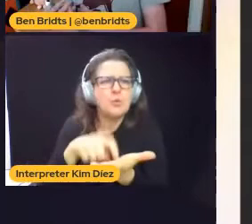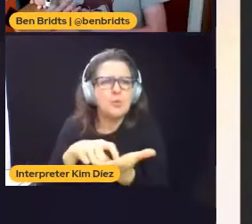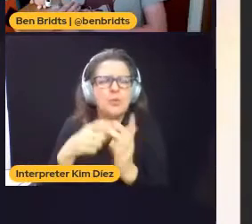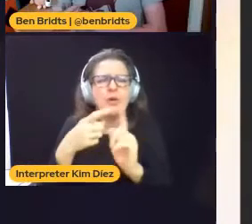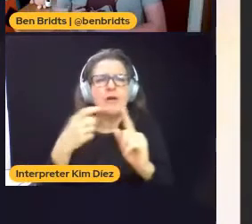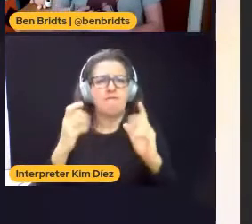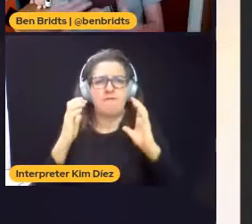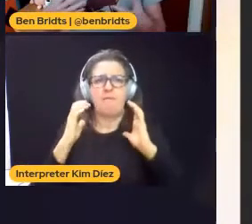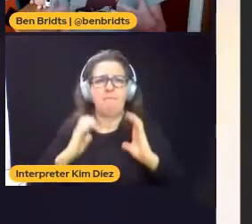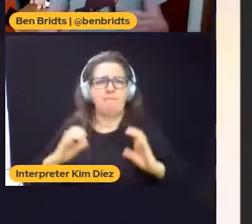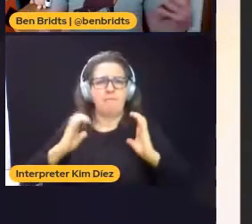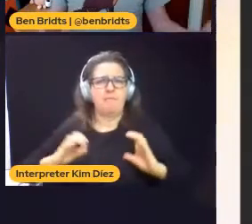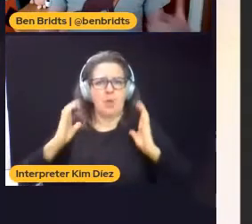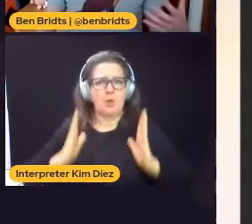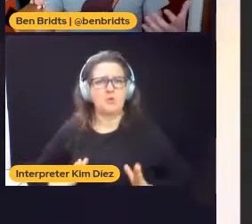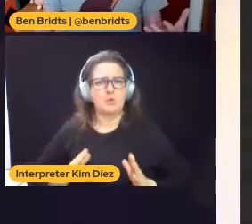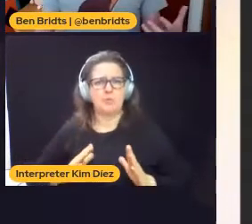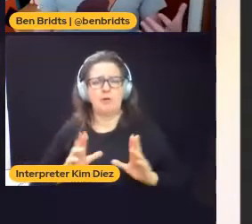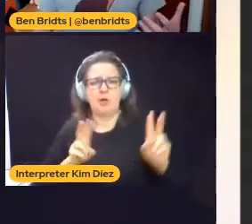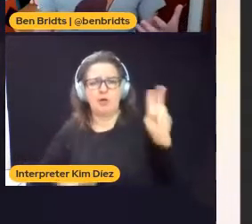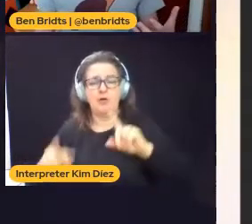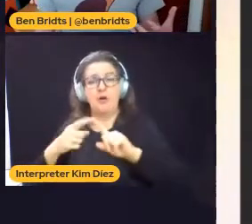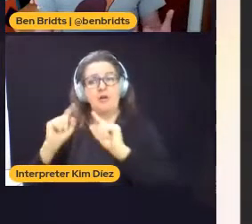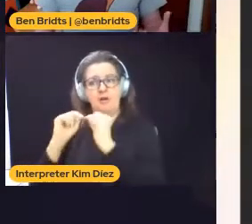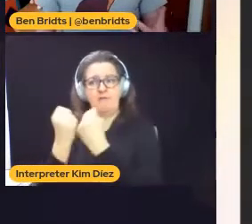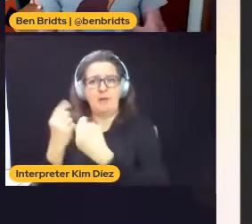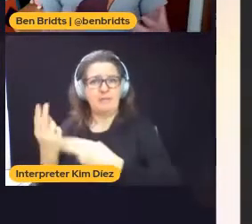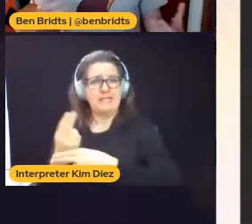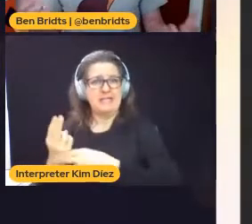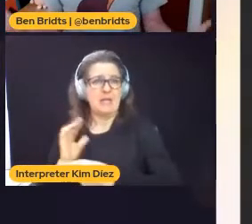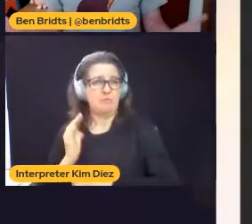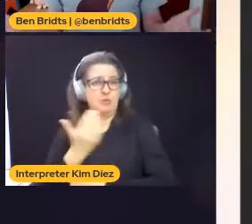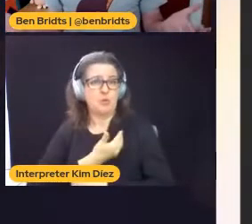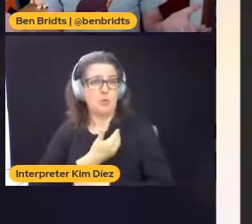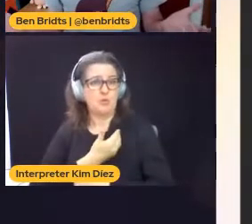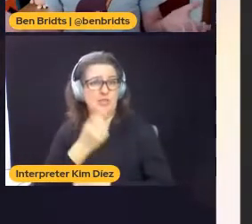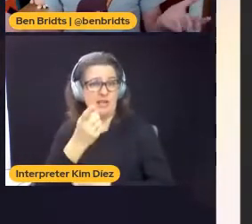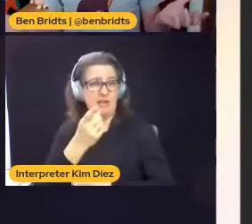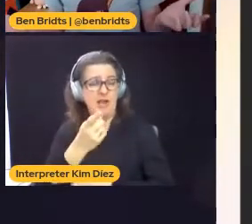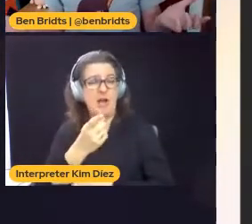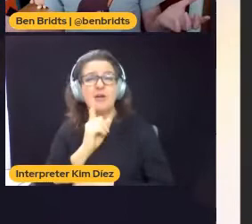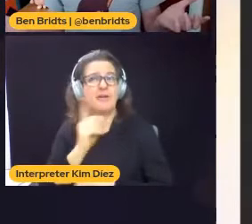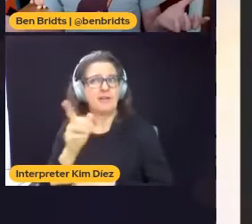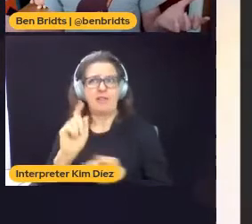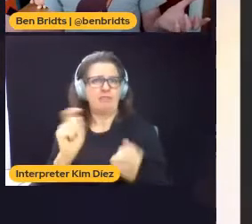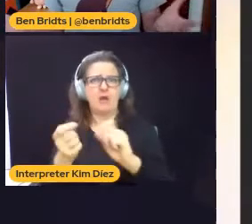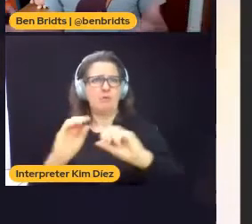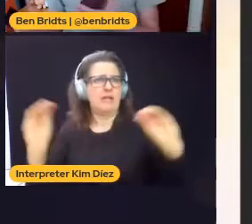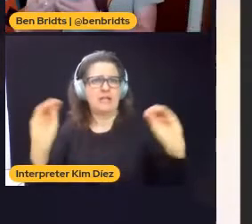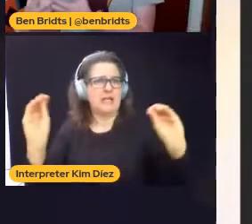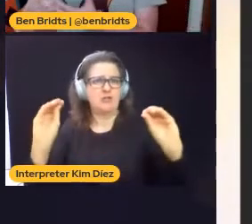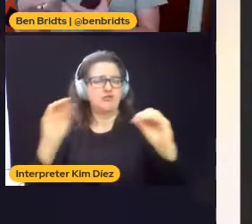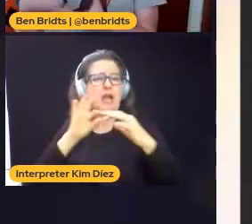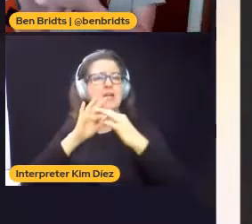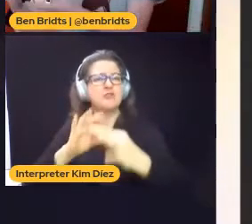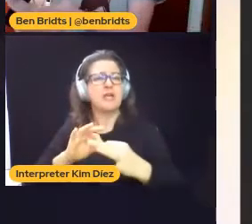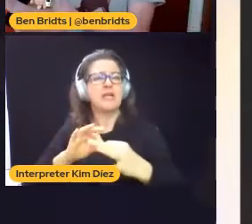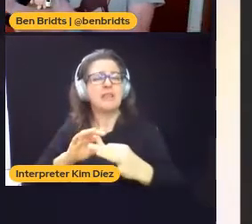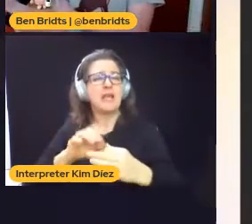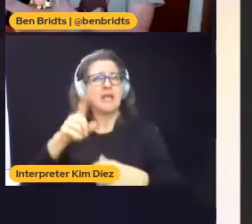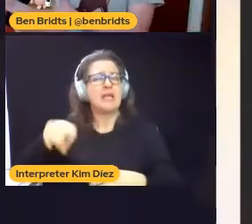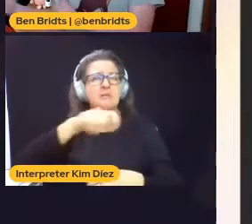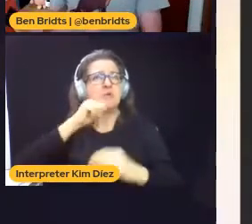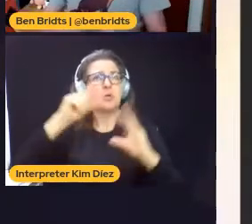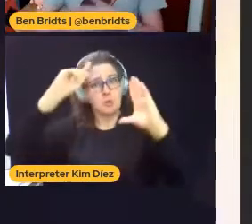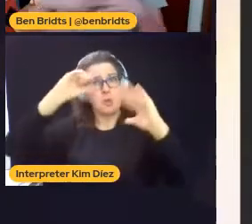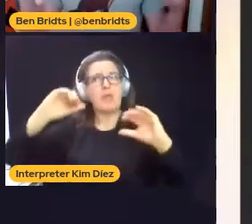consumer side of things, from the teams using our construct, they didn't really change anything related to those instances. So they don't really expect